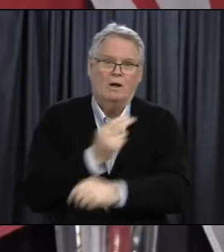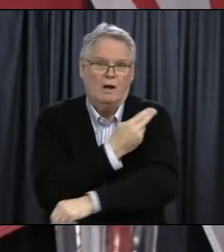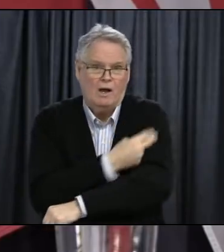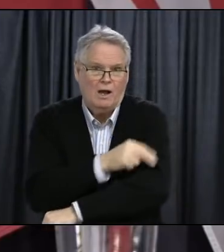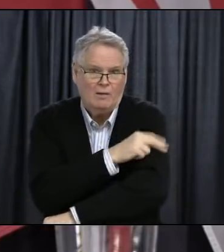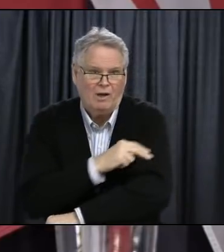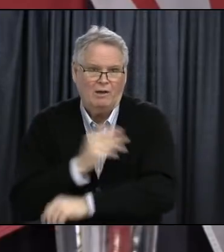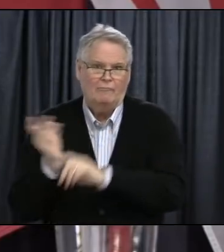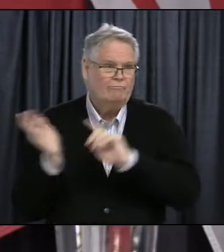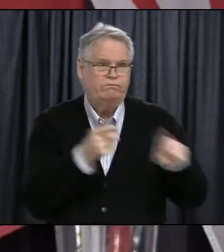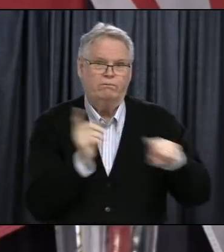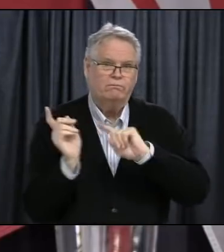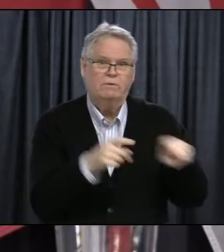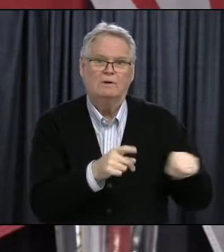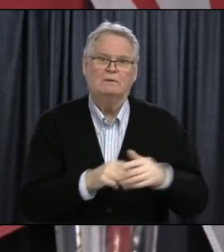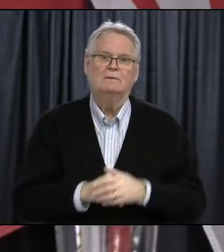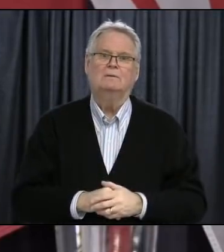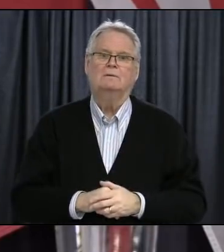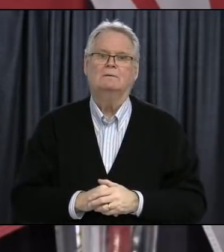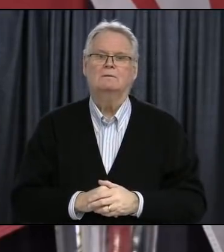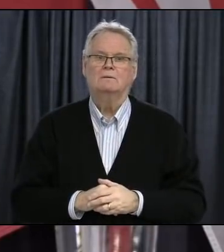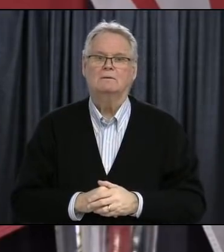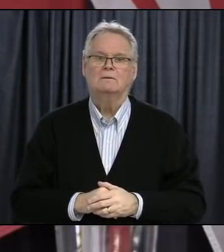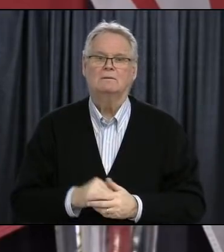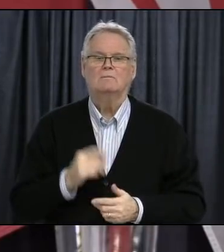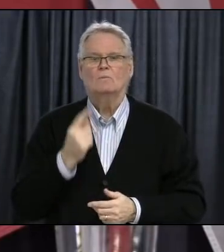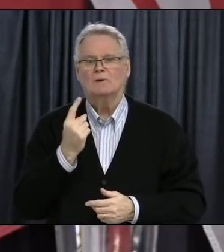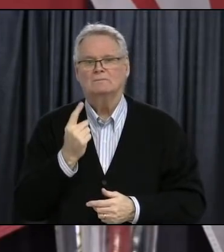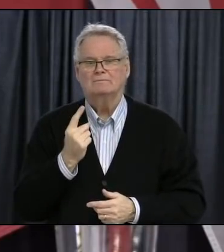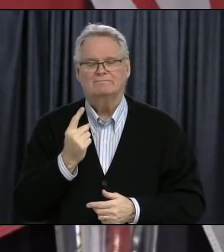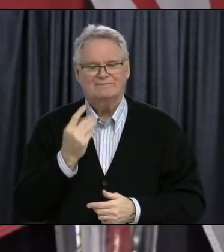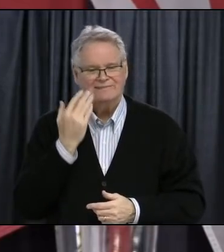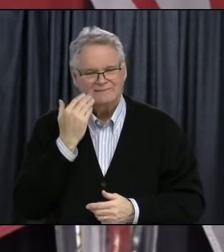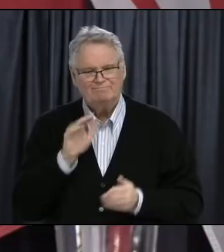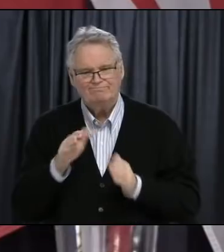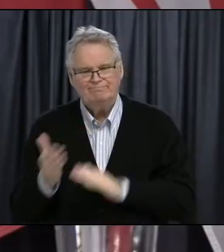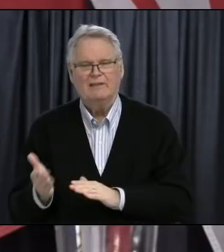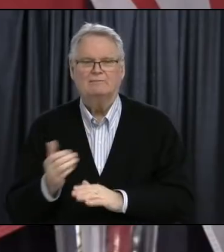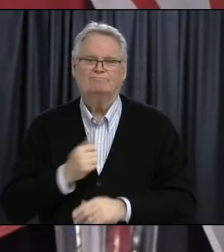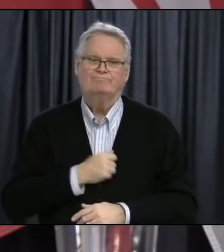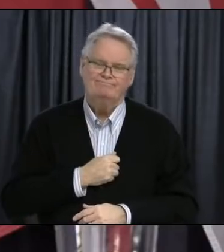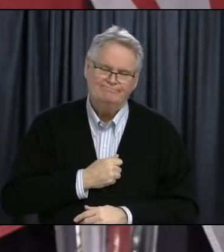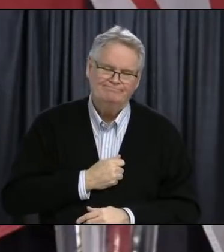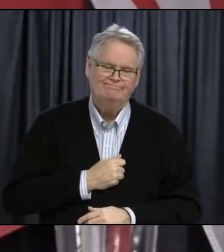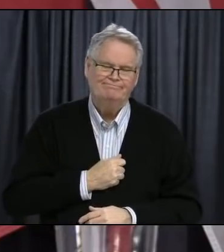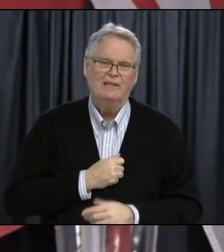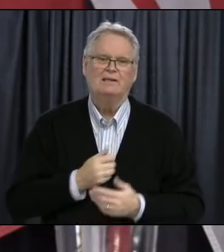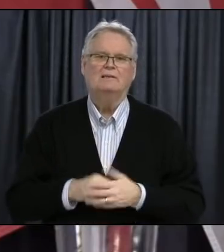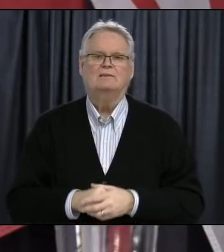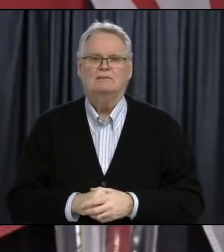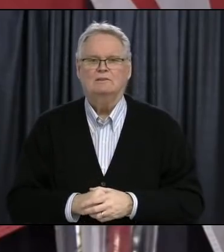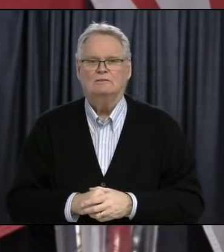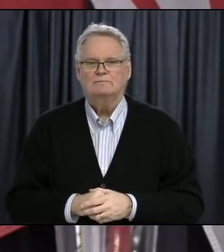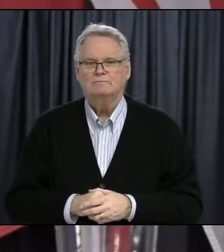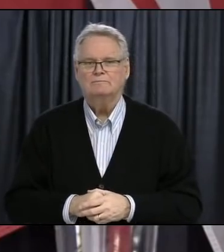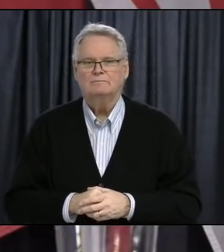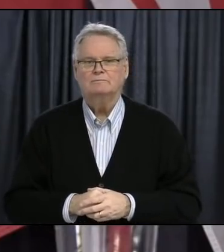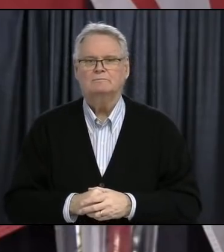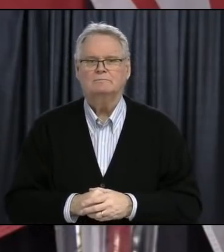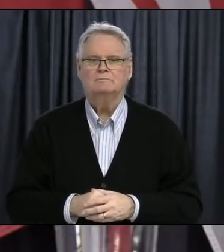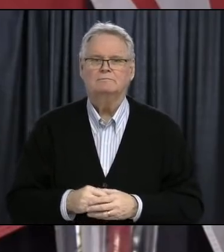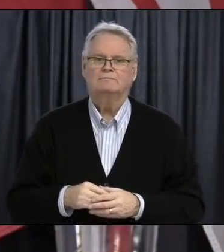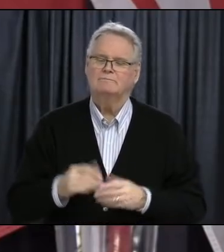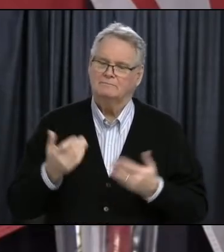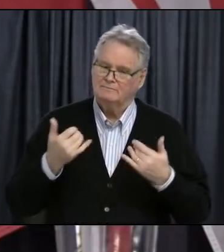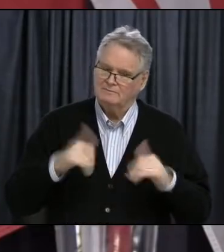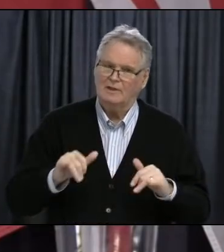the Avalon at alert level 5 for another 2 weeks is absolutely the right thing to do. This is the epicenter of the variant outbreak.